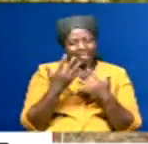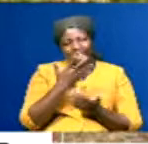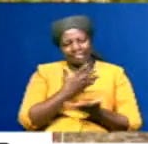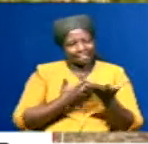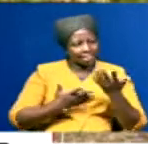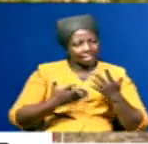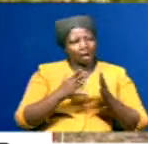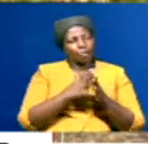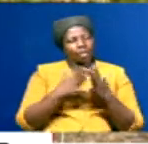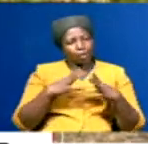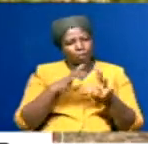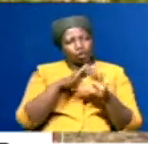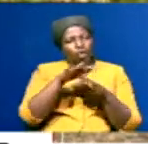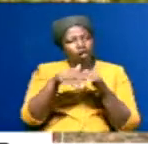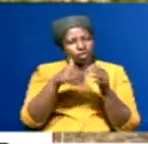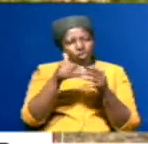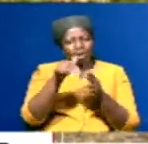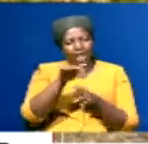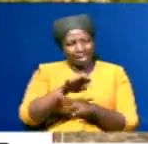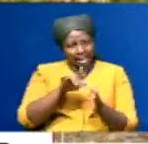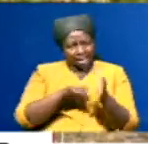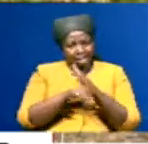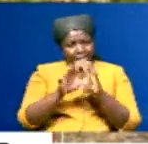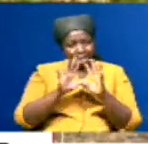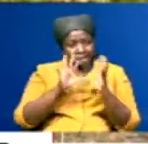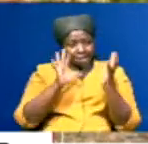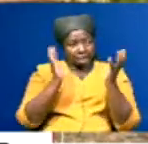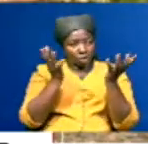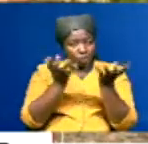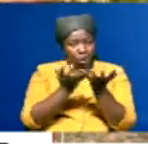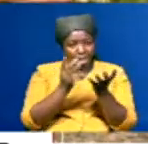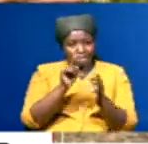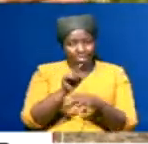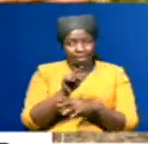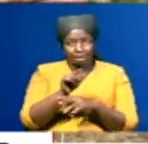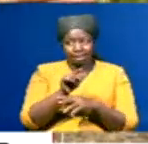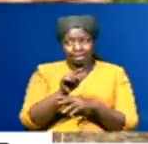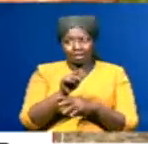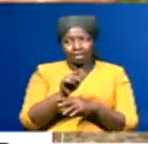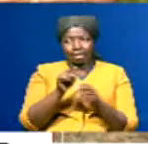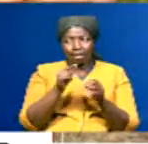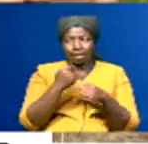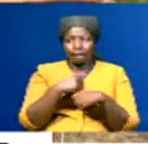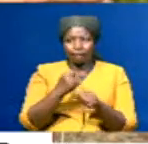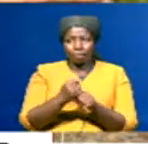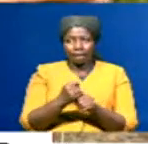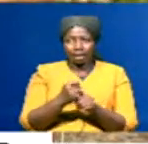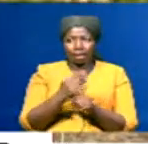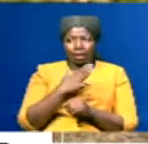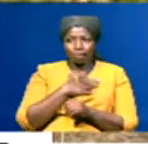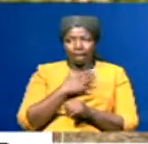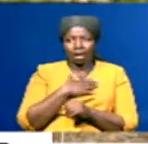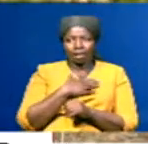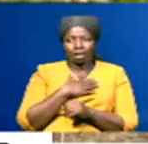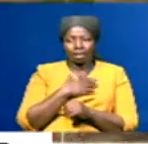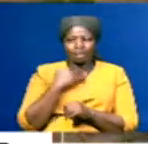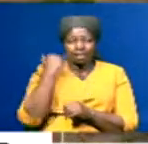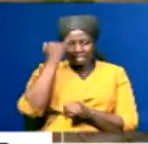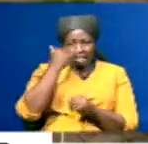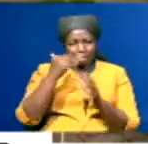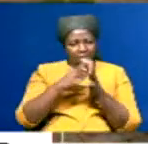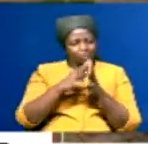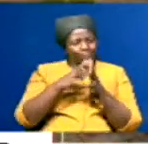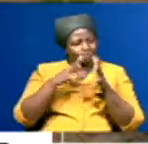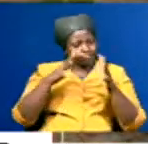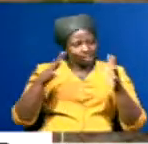from all over the world. And this broadens my outlook in life. Uh-huh.